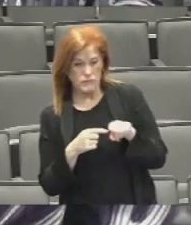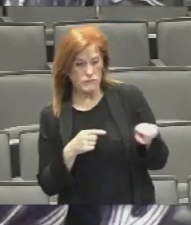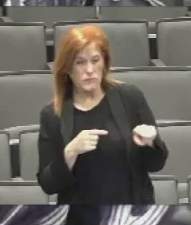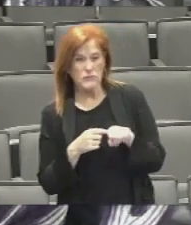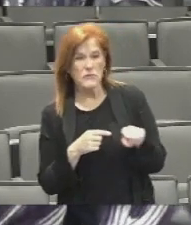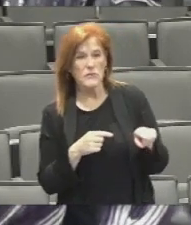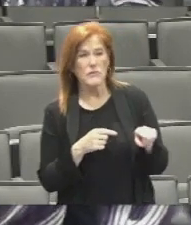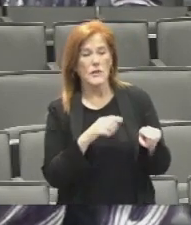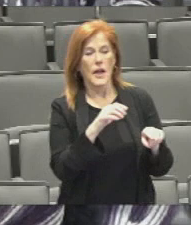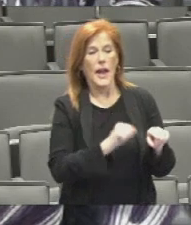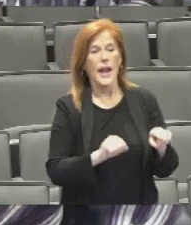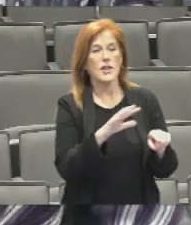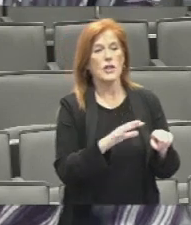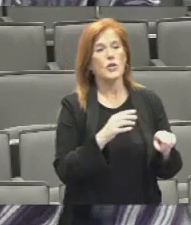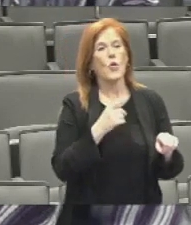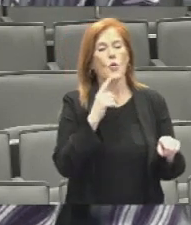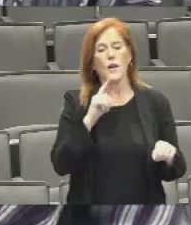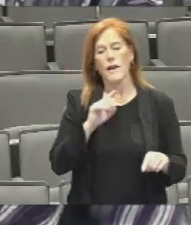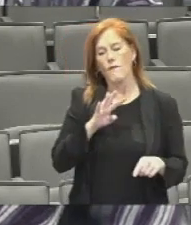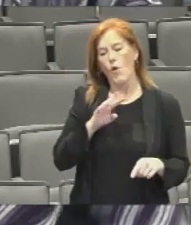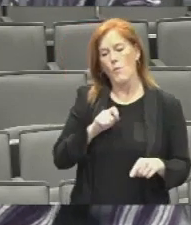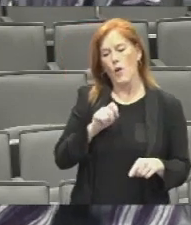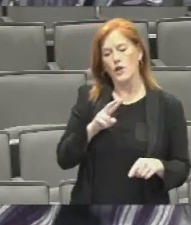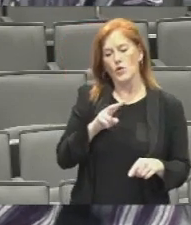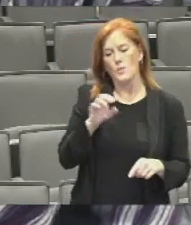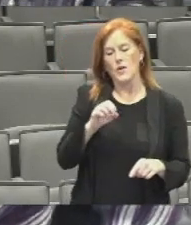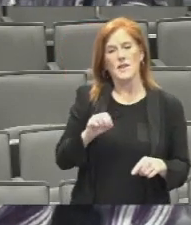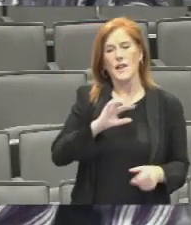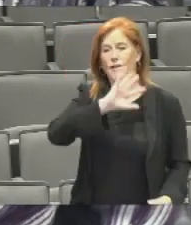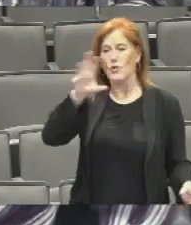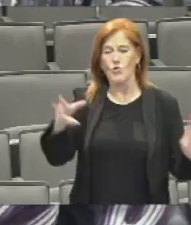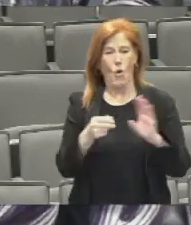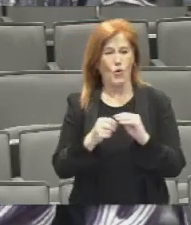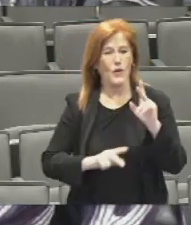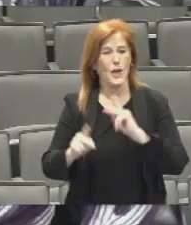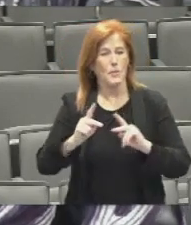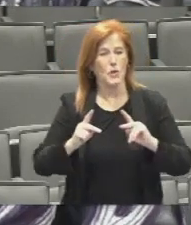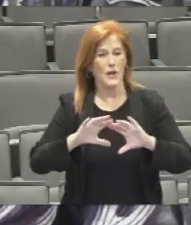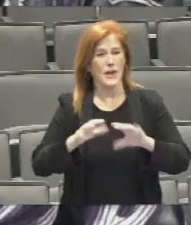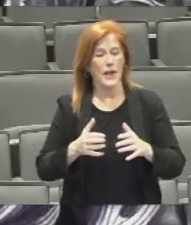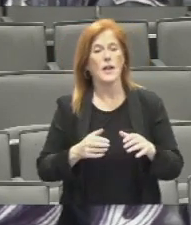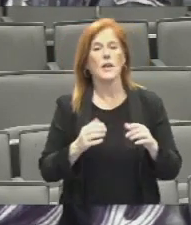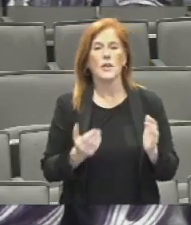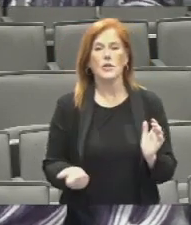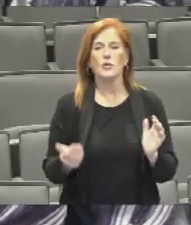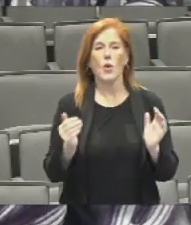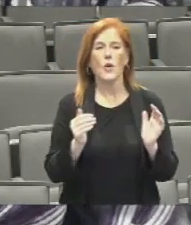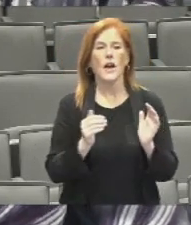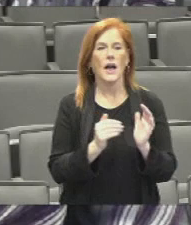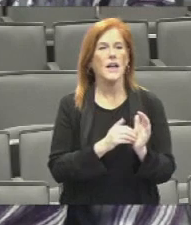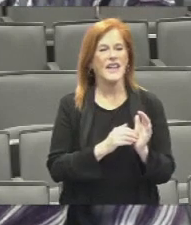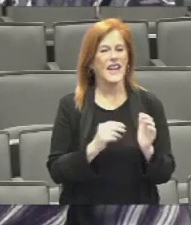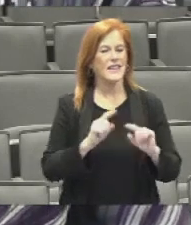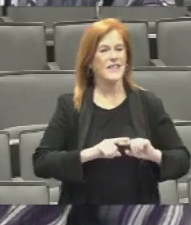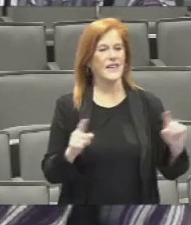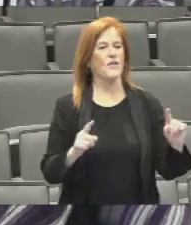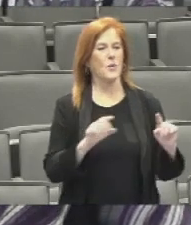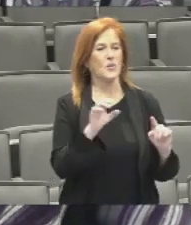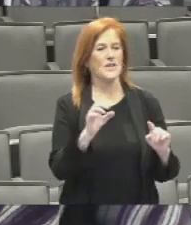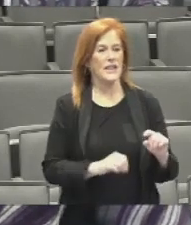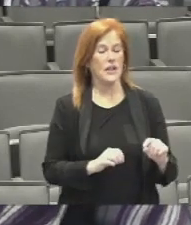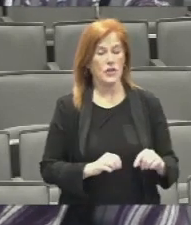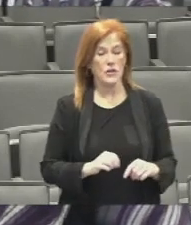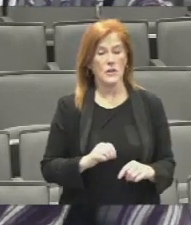make up 4.2% of our community. So again, disproportionately affected by this. African